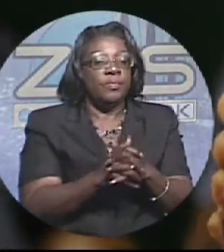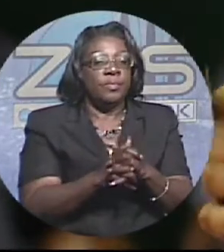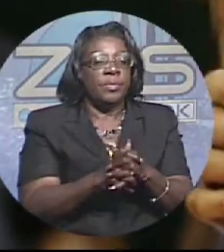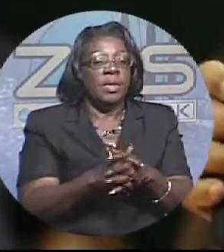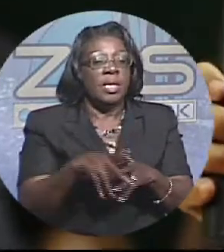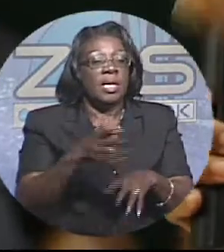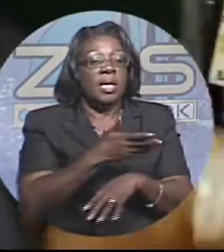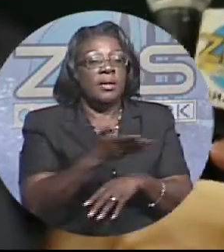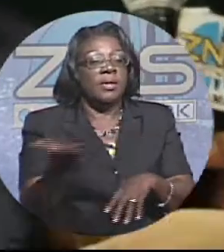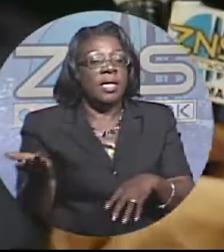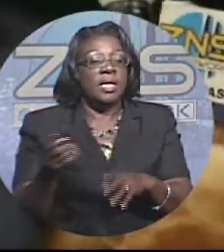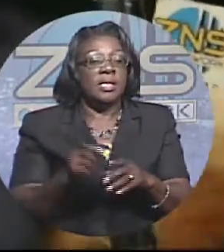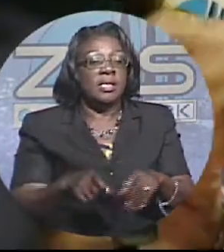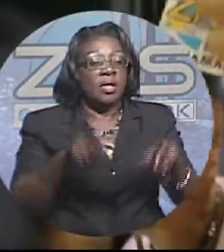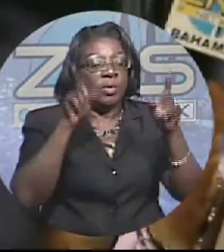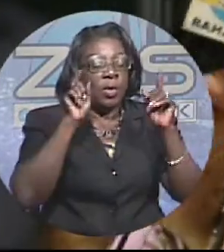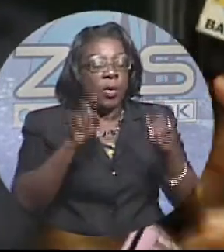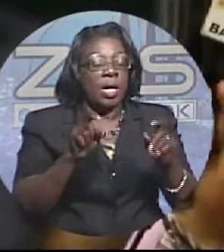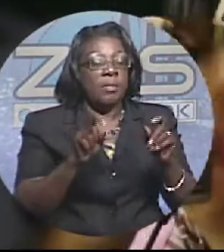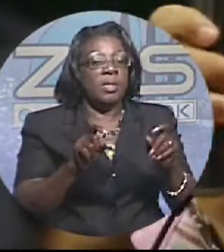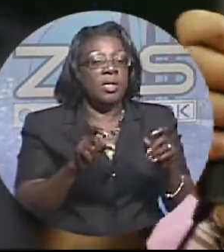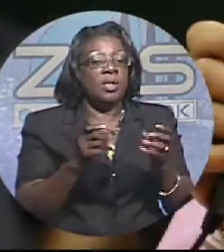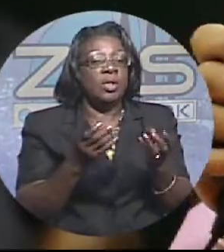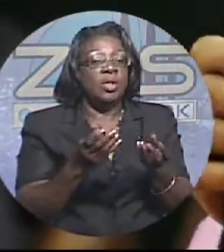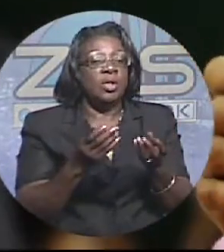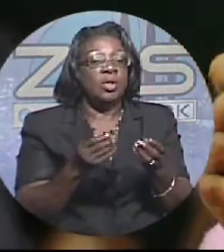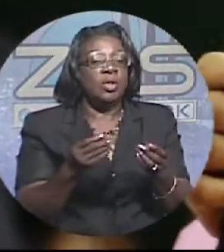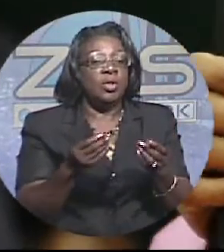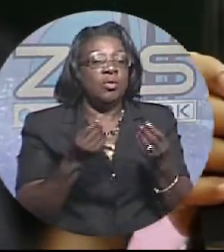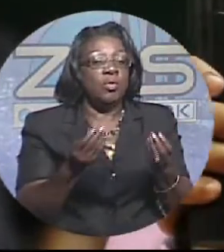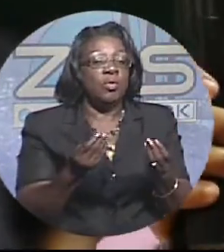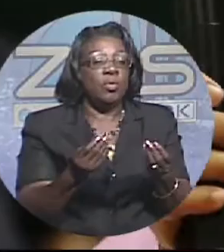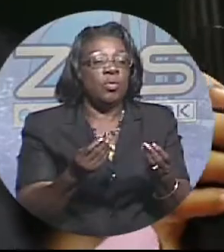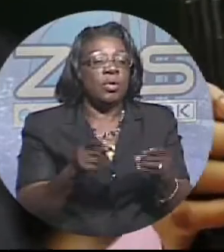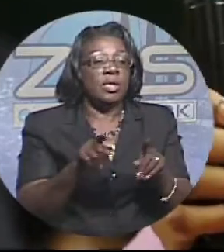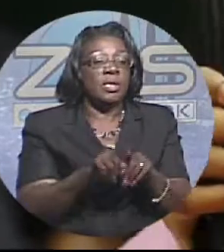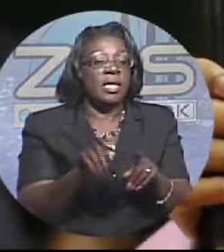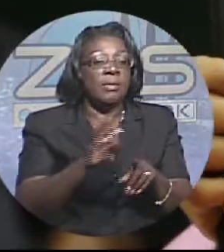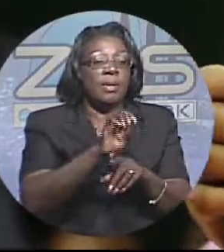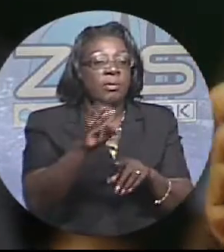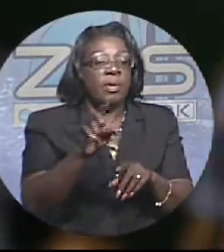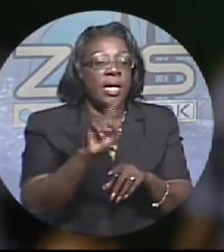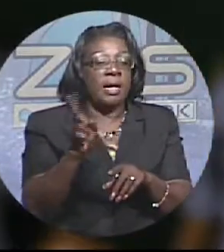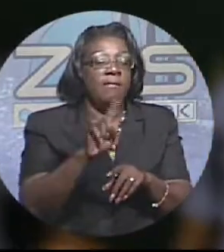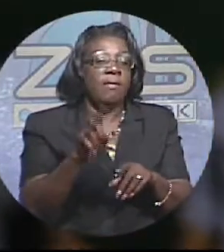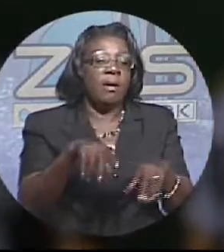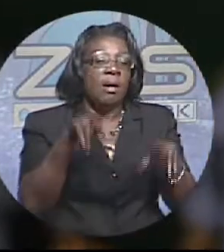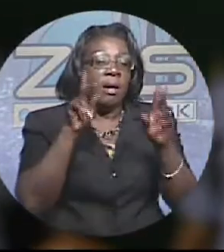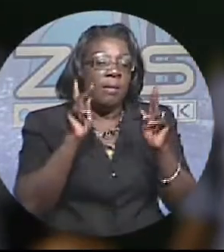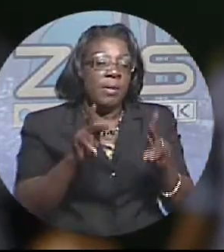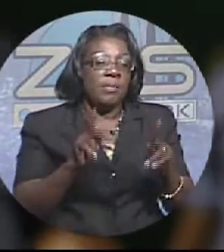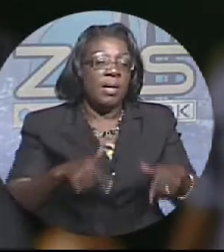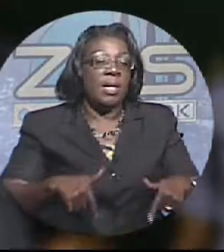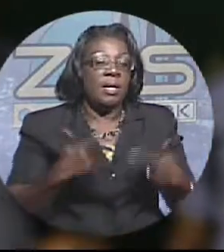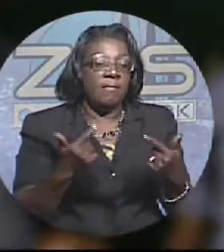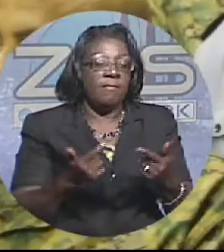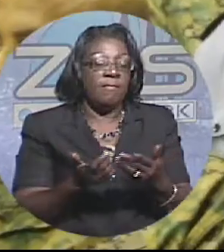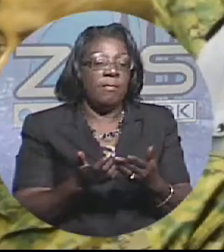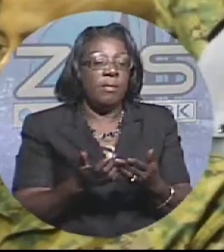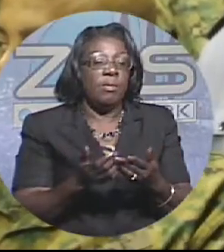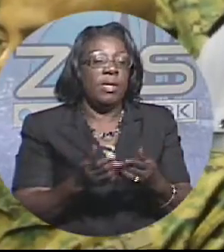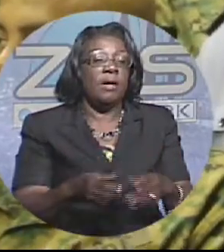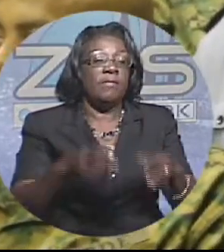and there is this requirement to duplicate infrastructure wherever people live in our country. Currently,